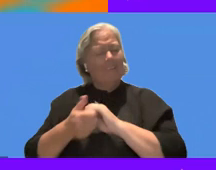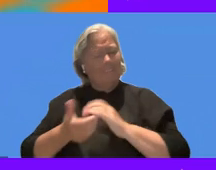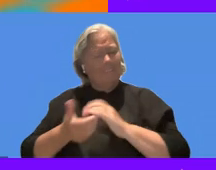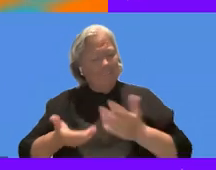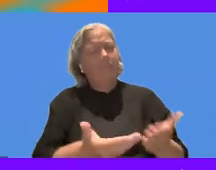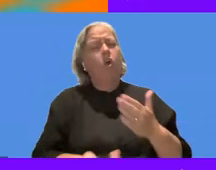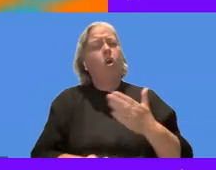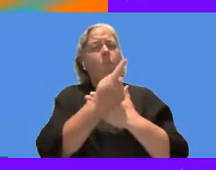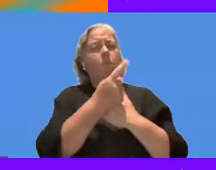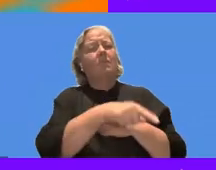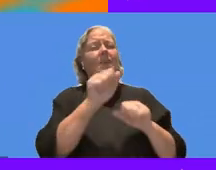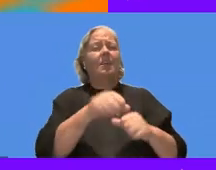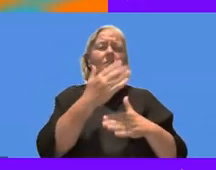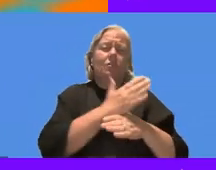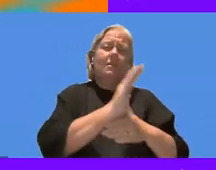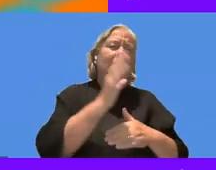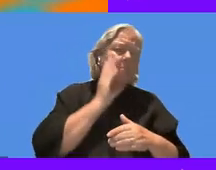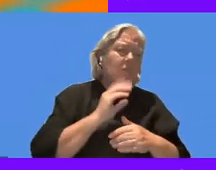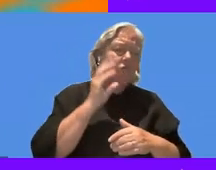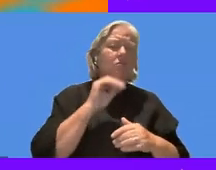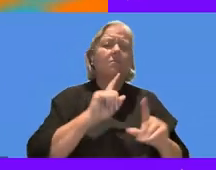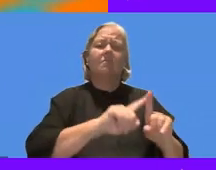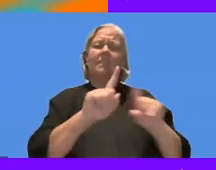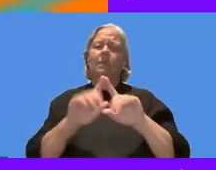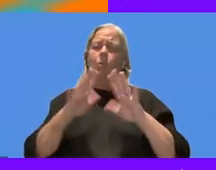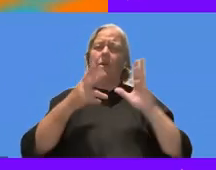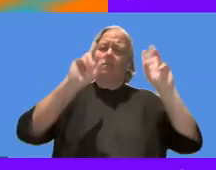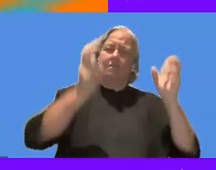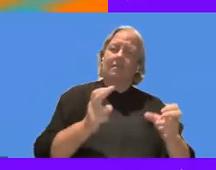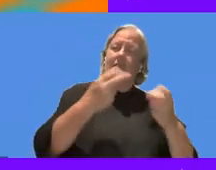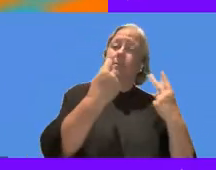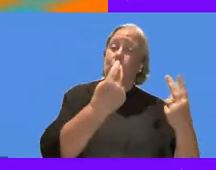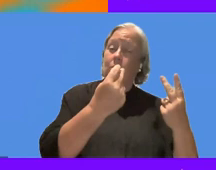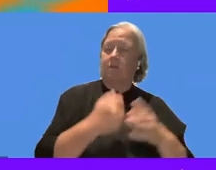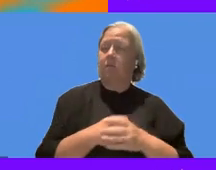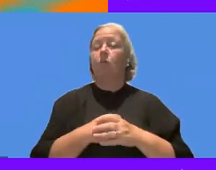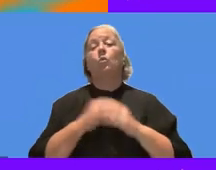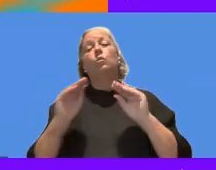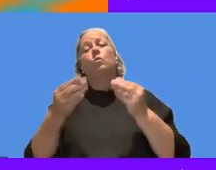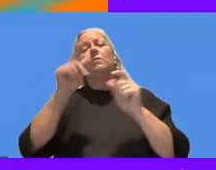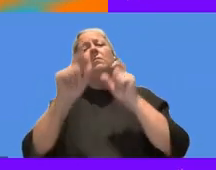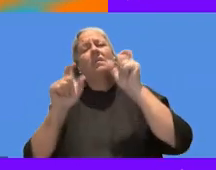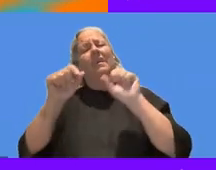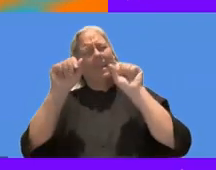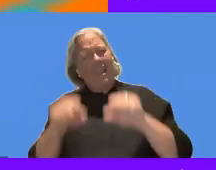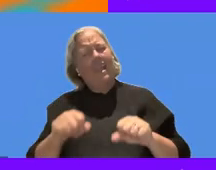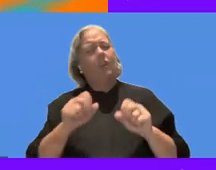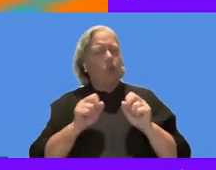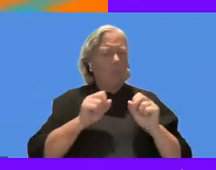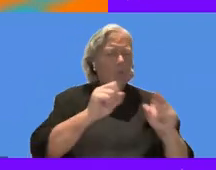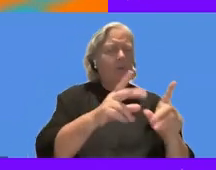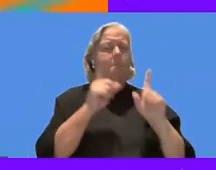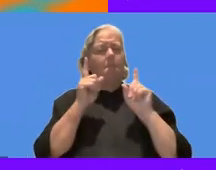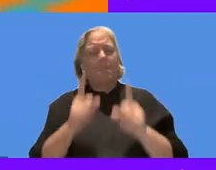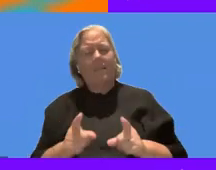and perspectives on issues that matter to them. As David mentioned, young people have the opportunity and must use the platform to